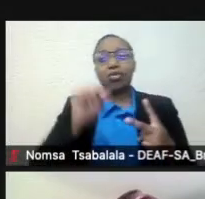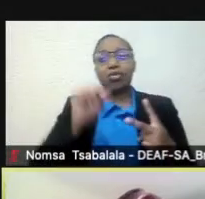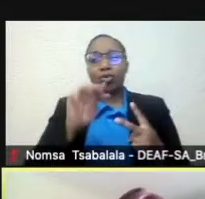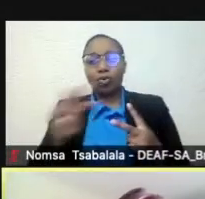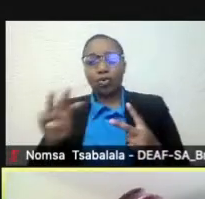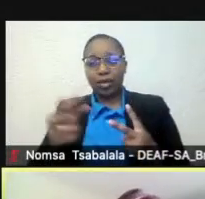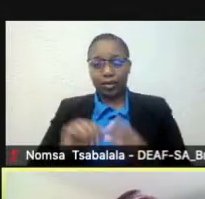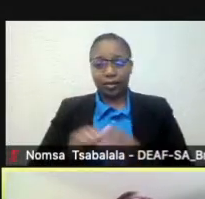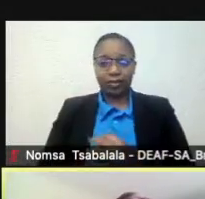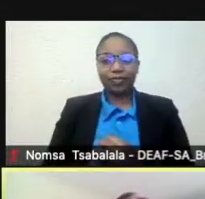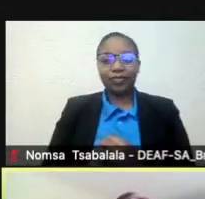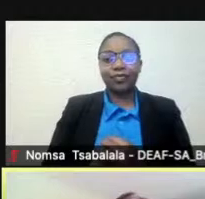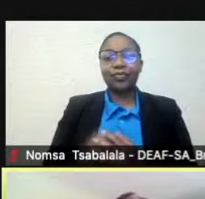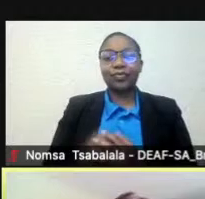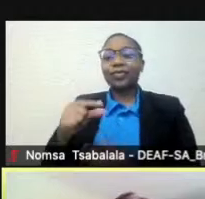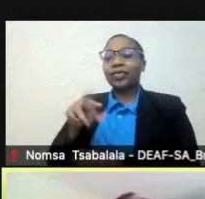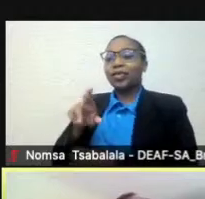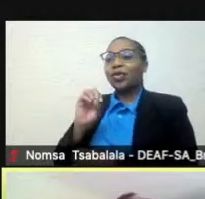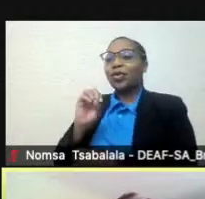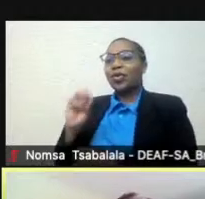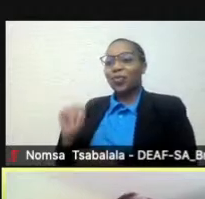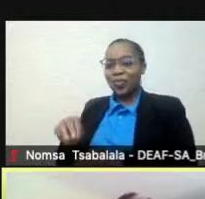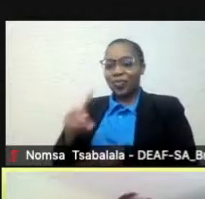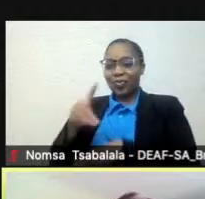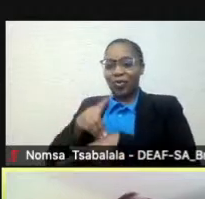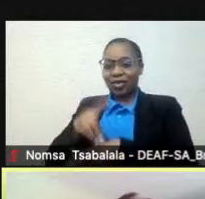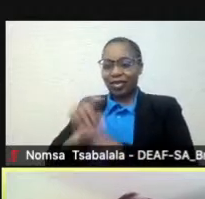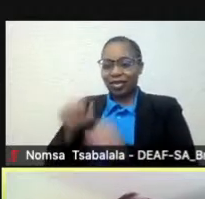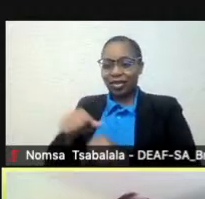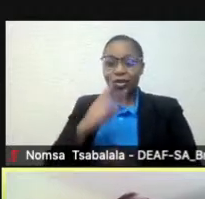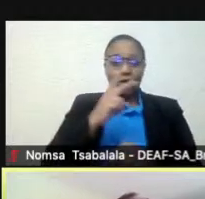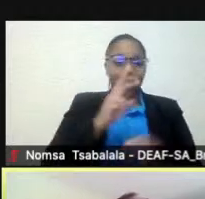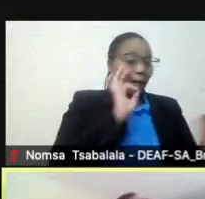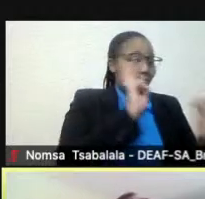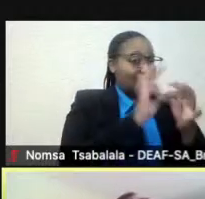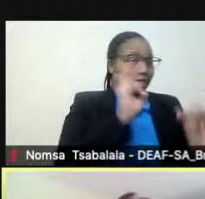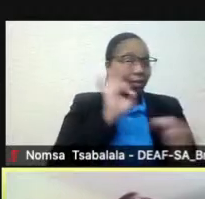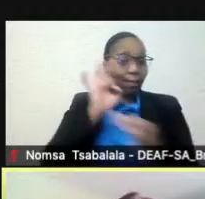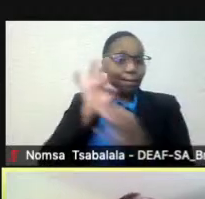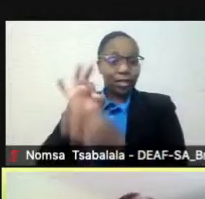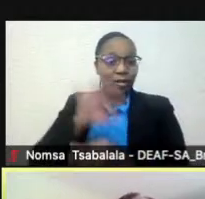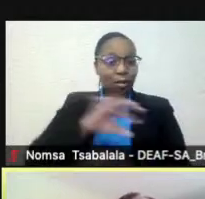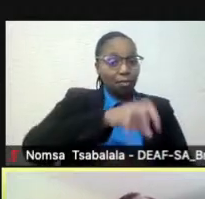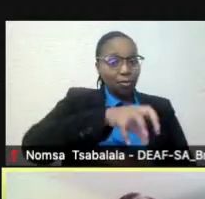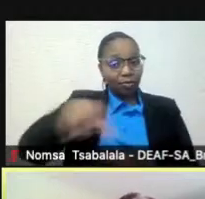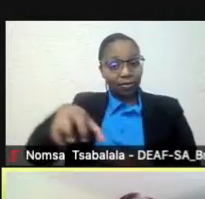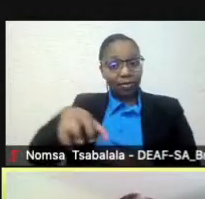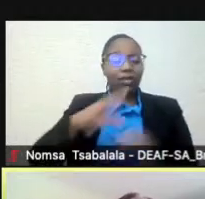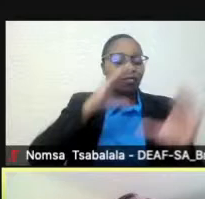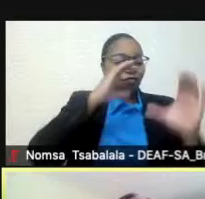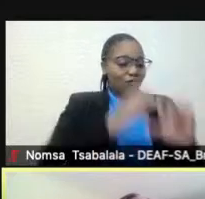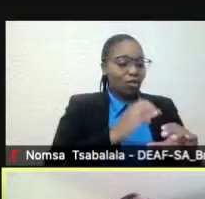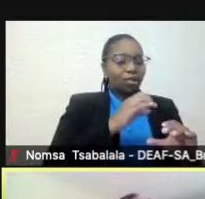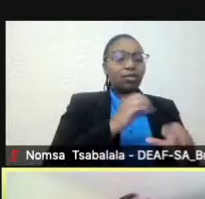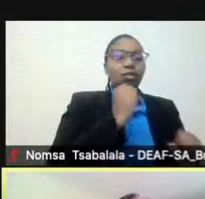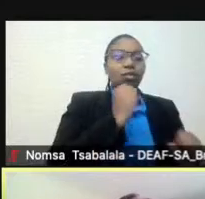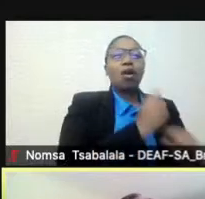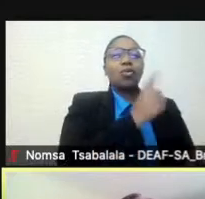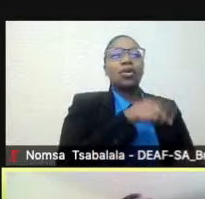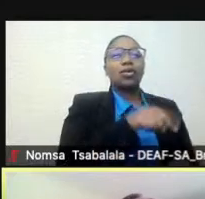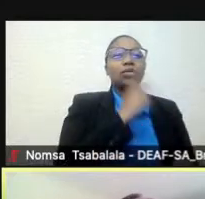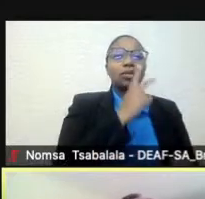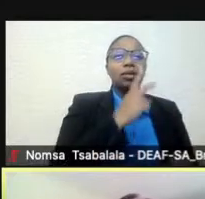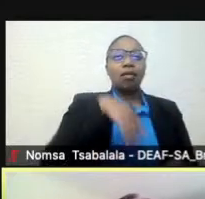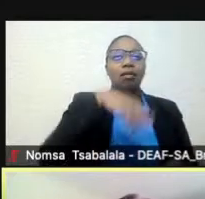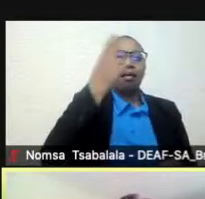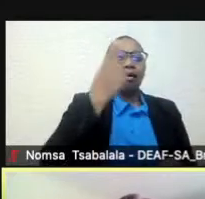So just looking then at the specific provinces, and with a focus on Gauteng, as this is where we're seeing the highest numbers. So once again, you can see